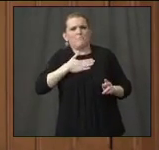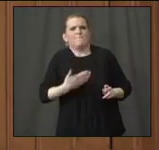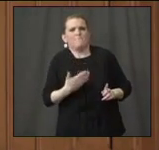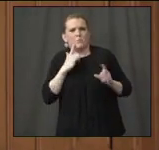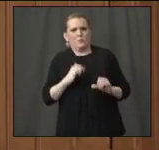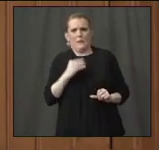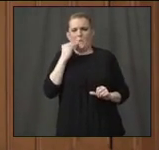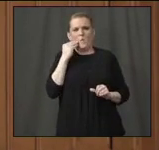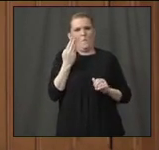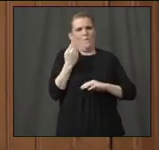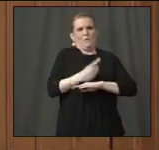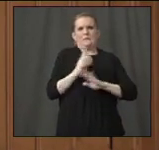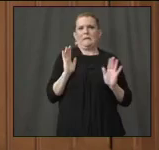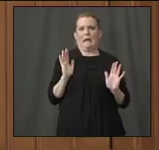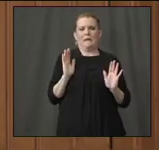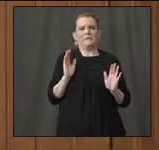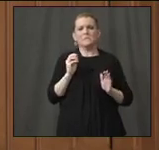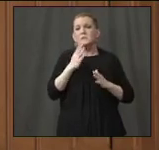can get out, the more it'll help.